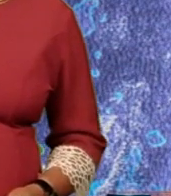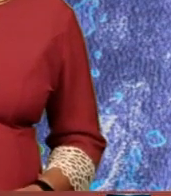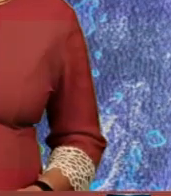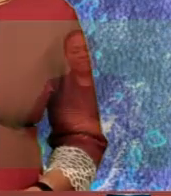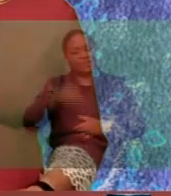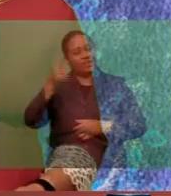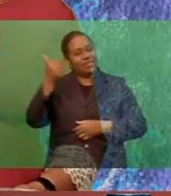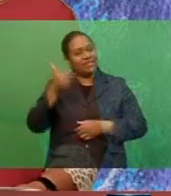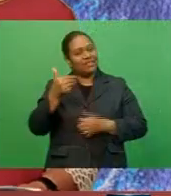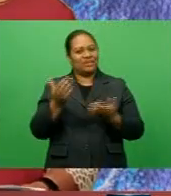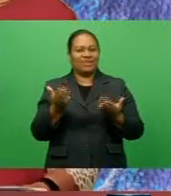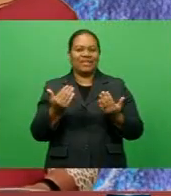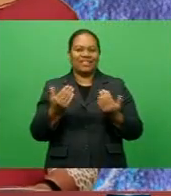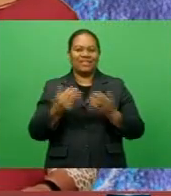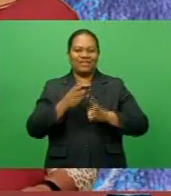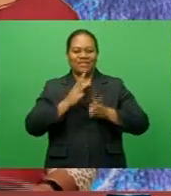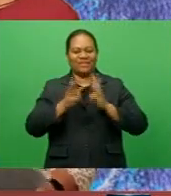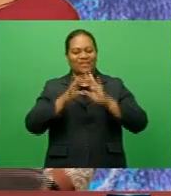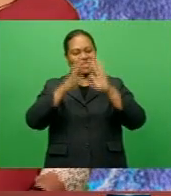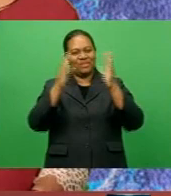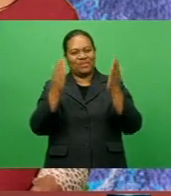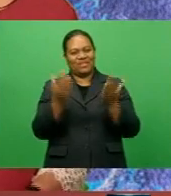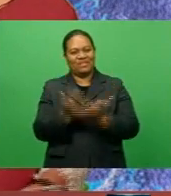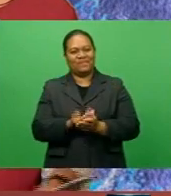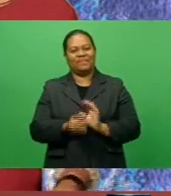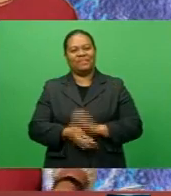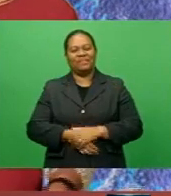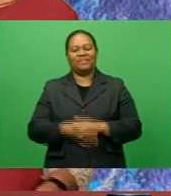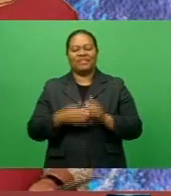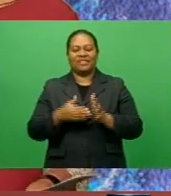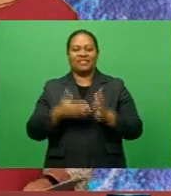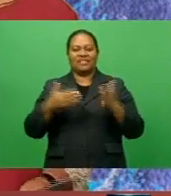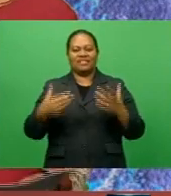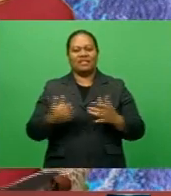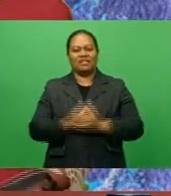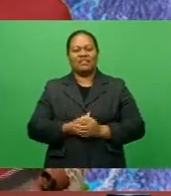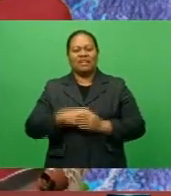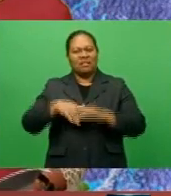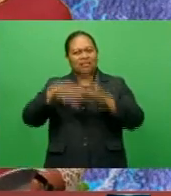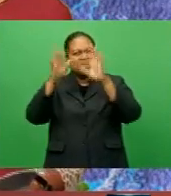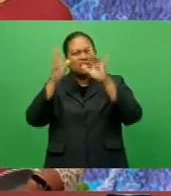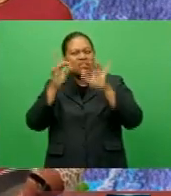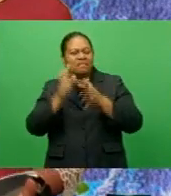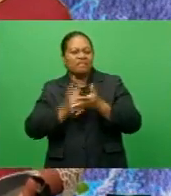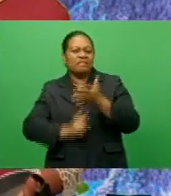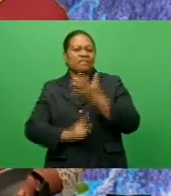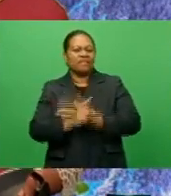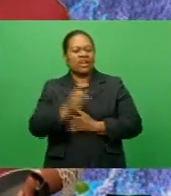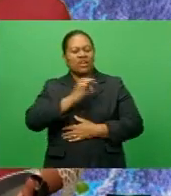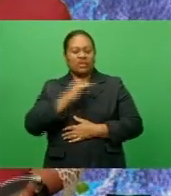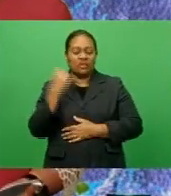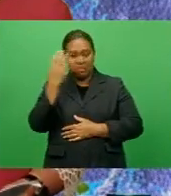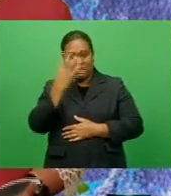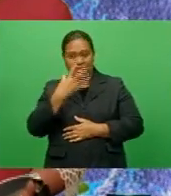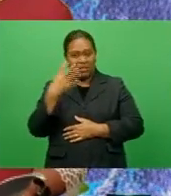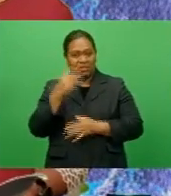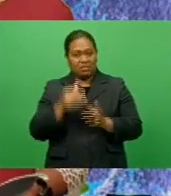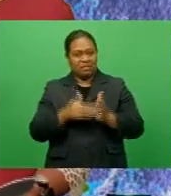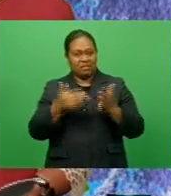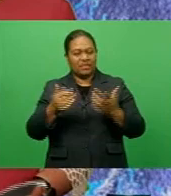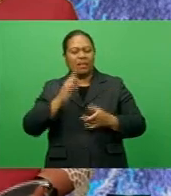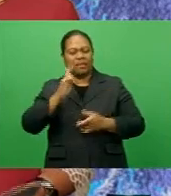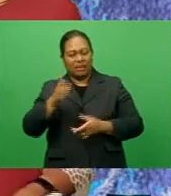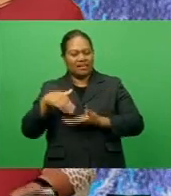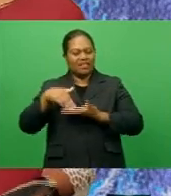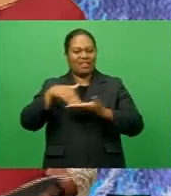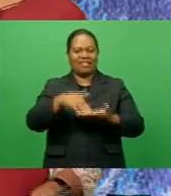Good evening and welcome to the Weather World. Thursday brought in rain, not a very beautiful sight, but it really helped